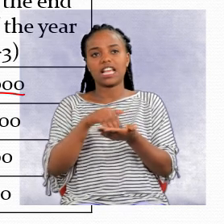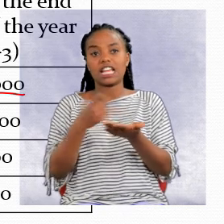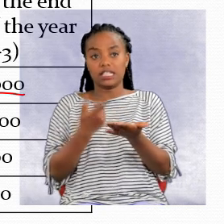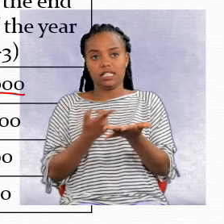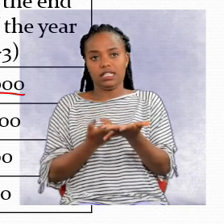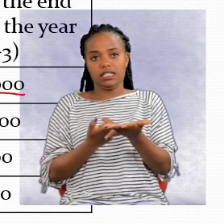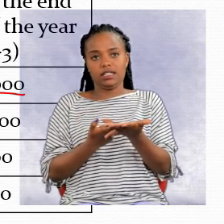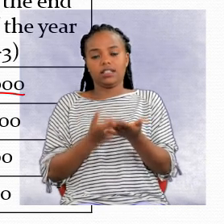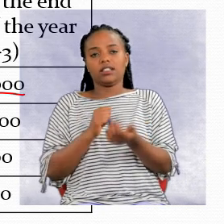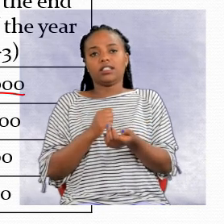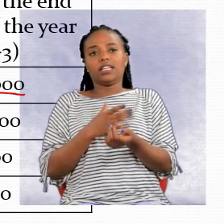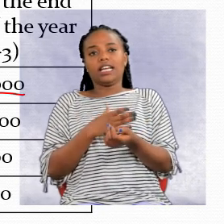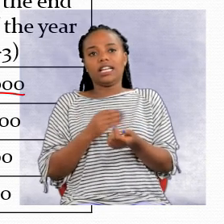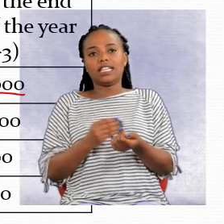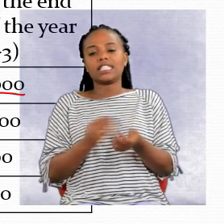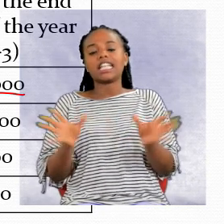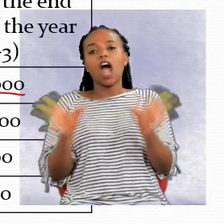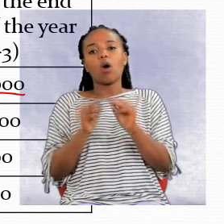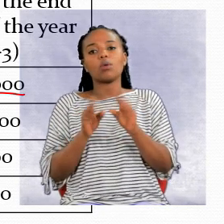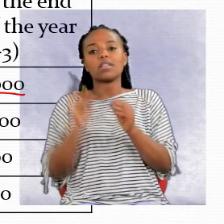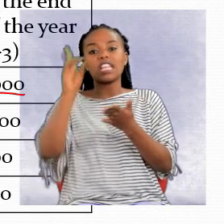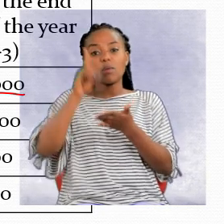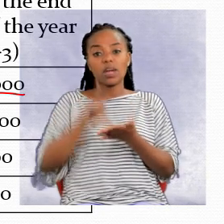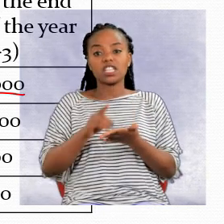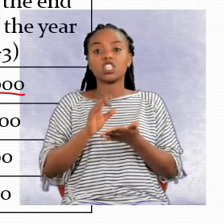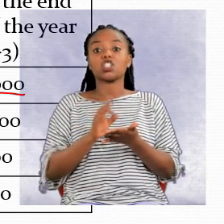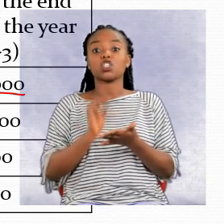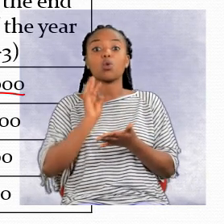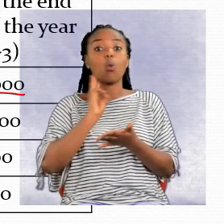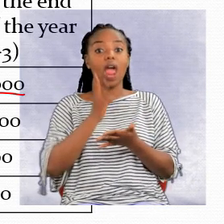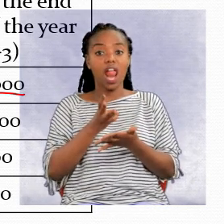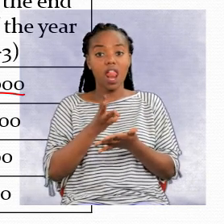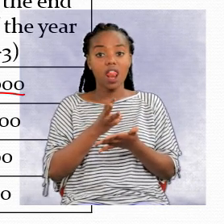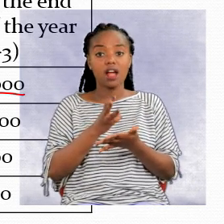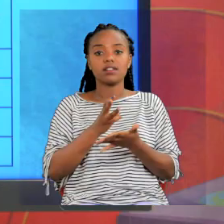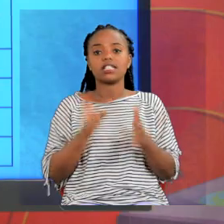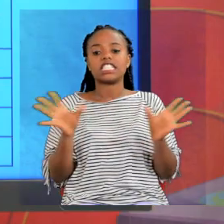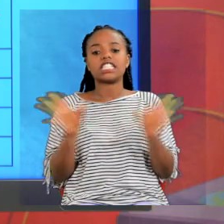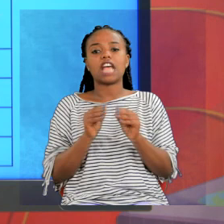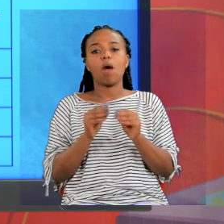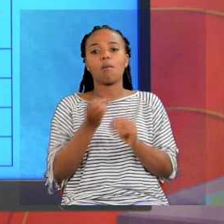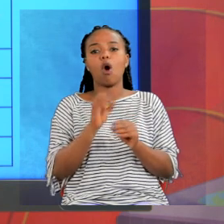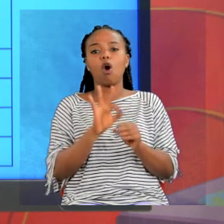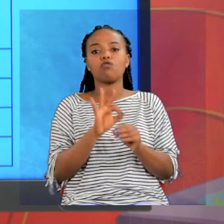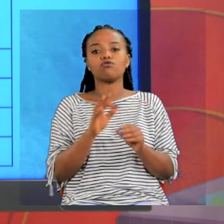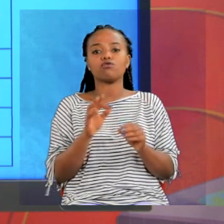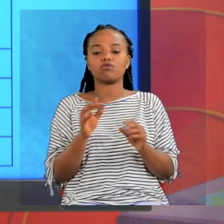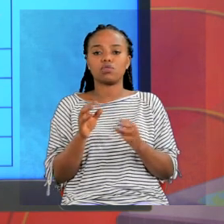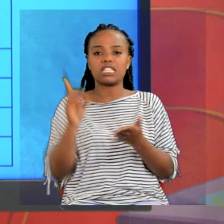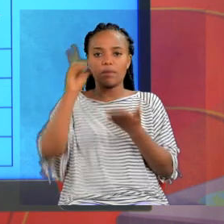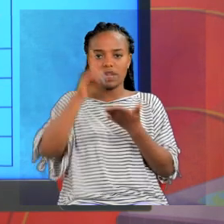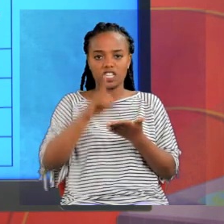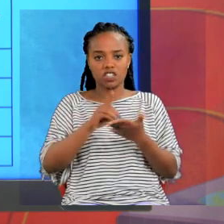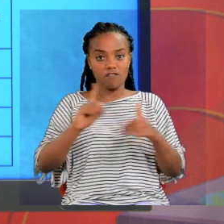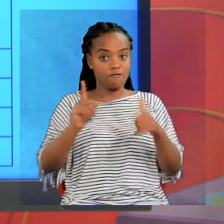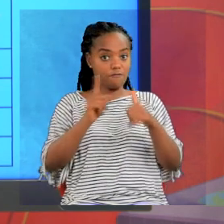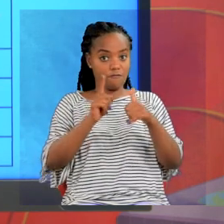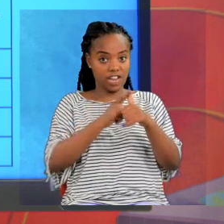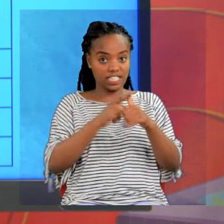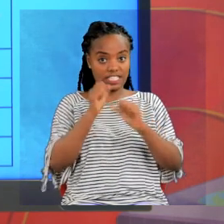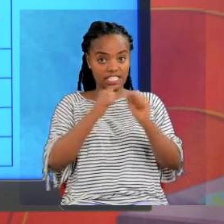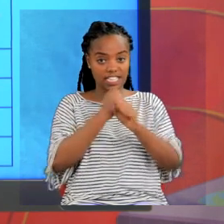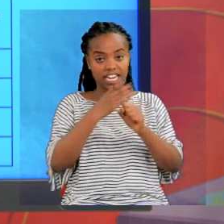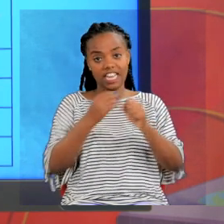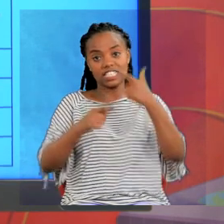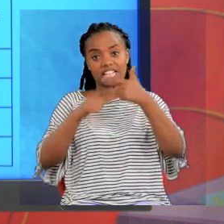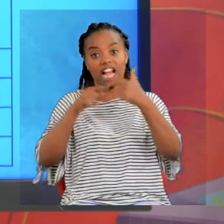is it. And the accumulated depreciation will be the sum of the depreciation of the first year and the